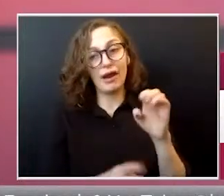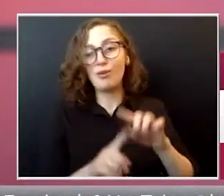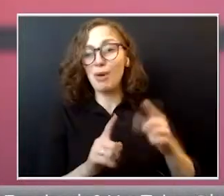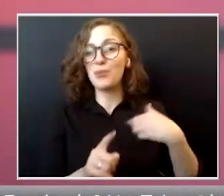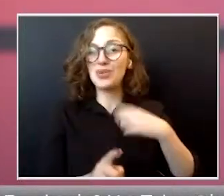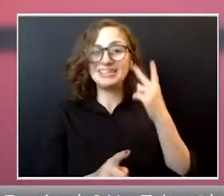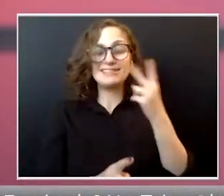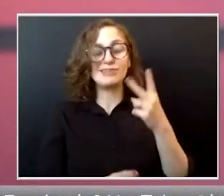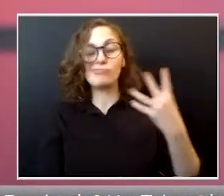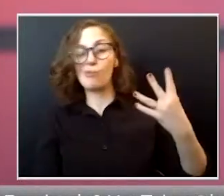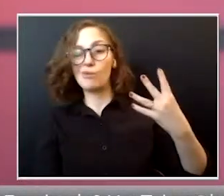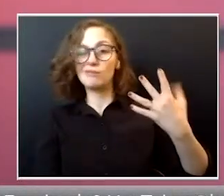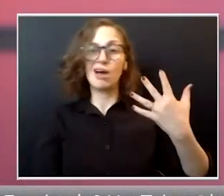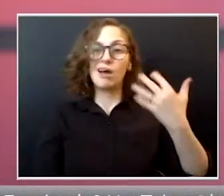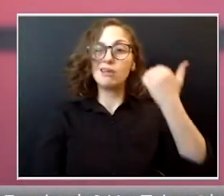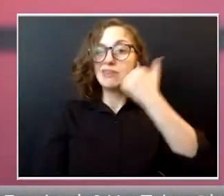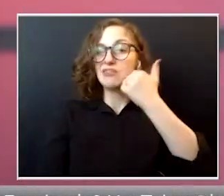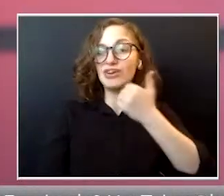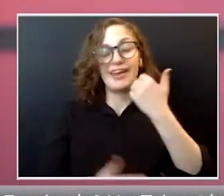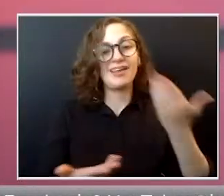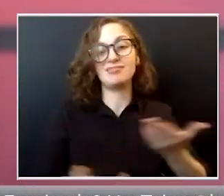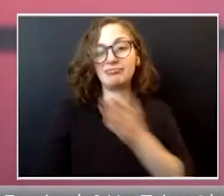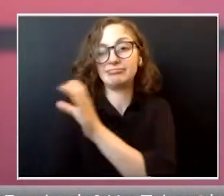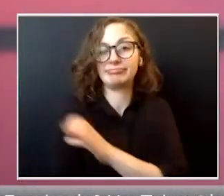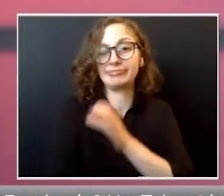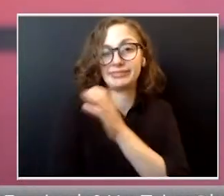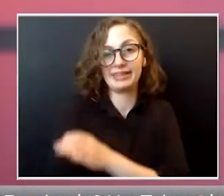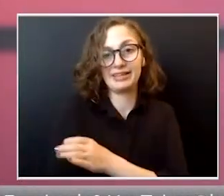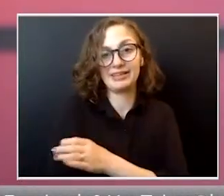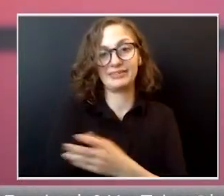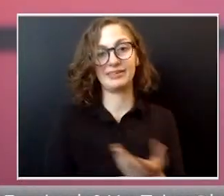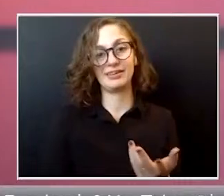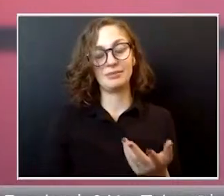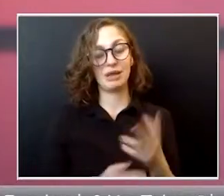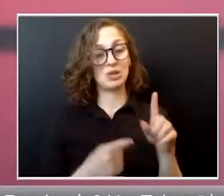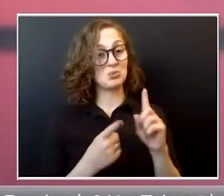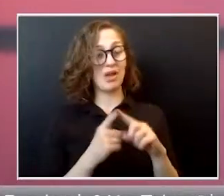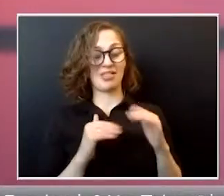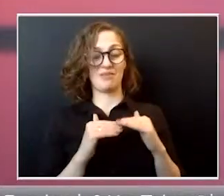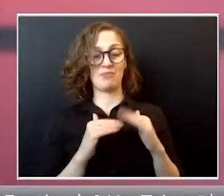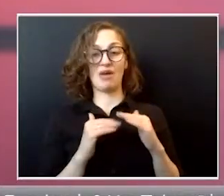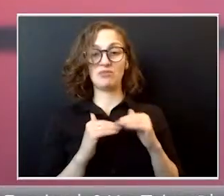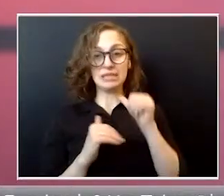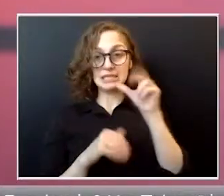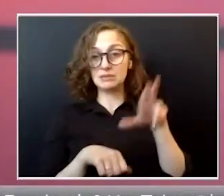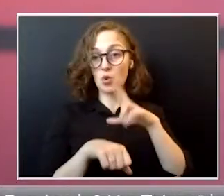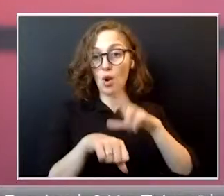just like him, the things that occur when the valve's abnormal. So although it's rare,